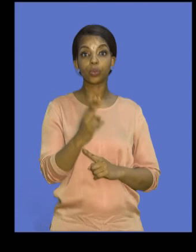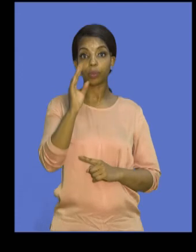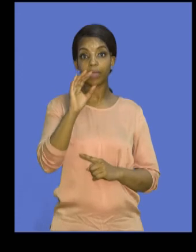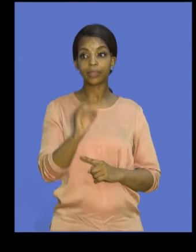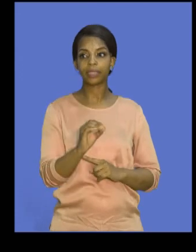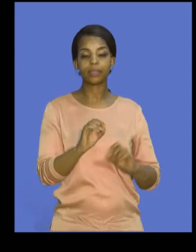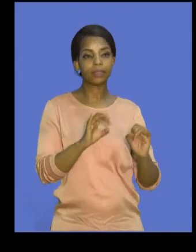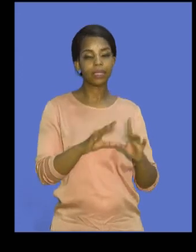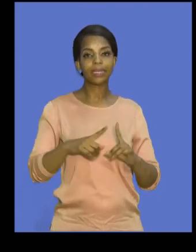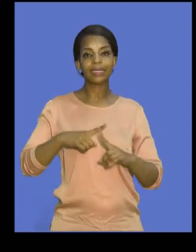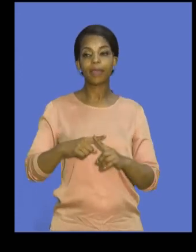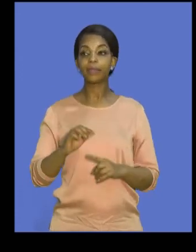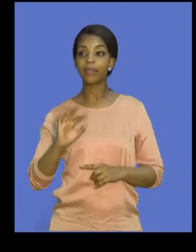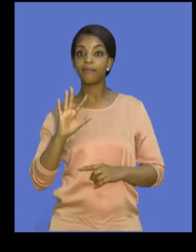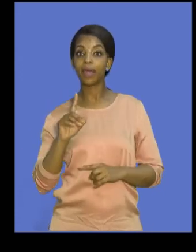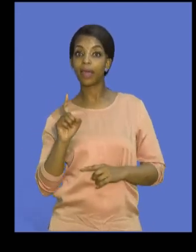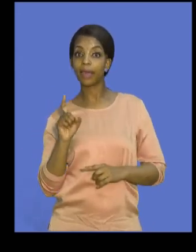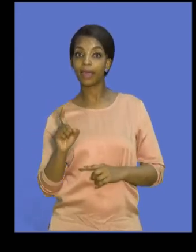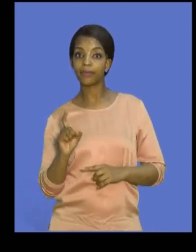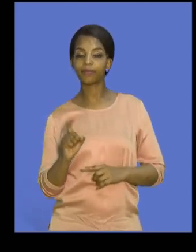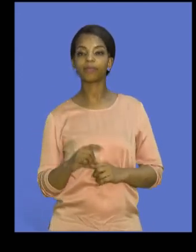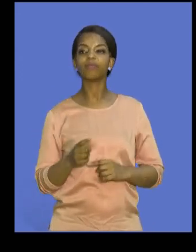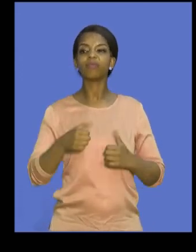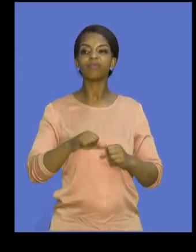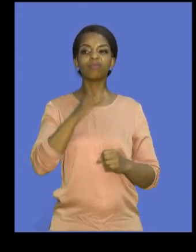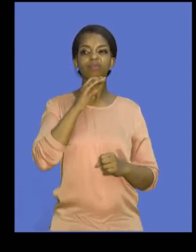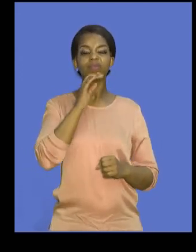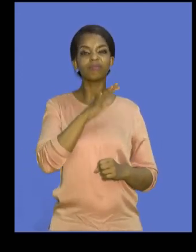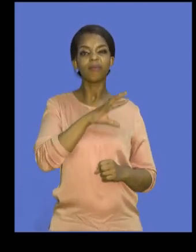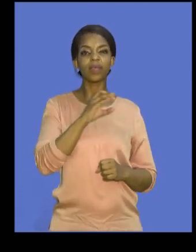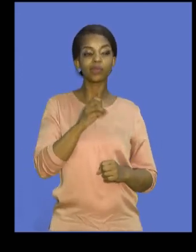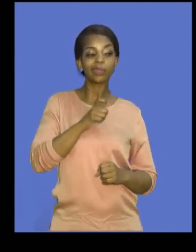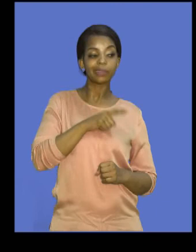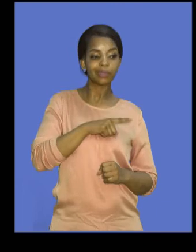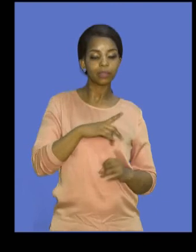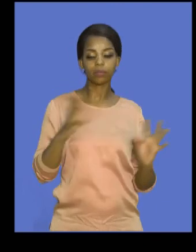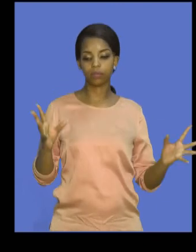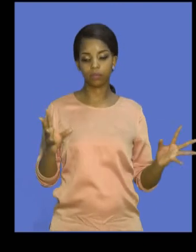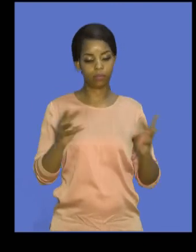this 500 rands here, this will then give us